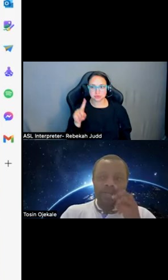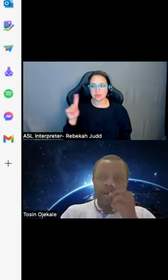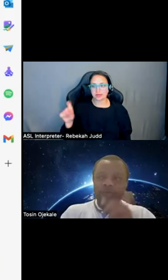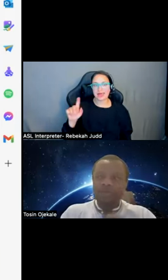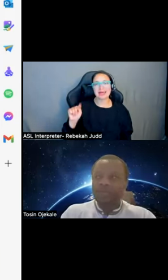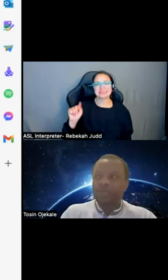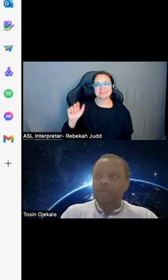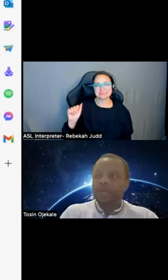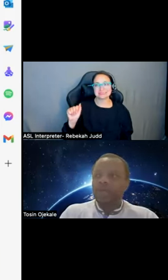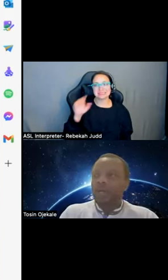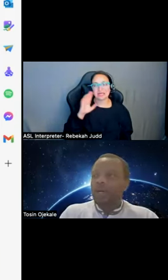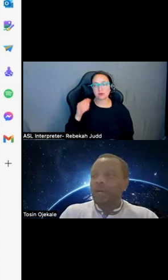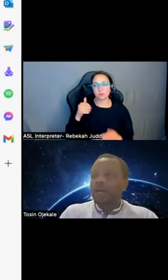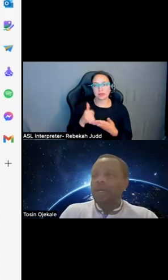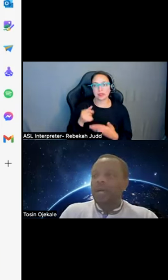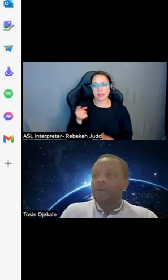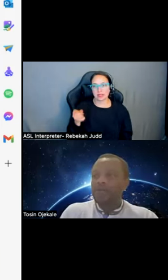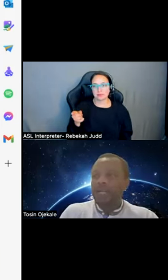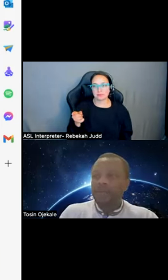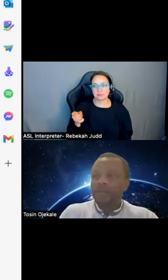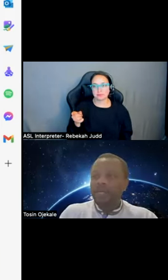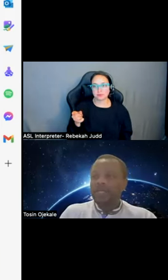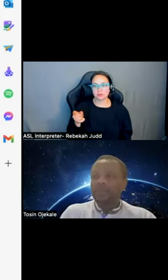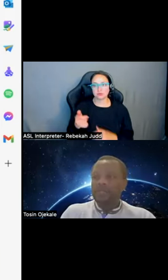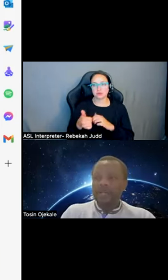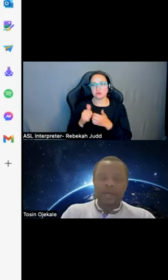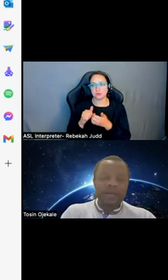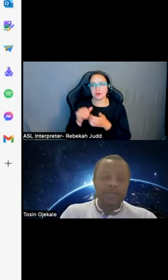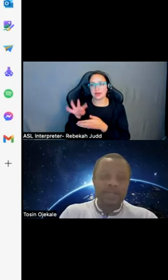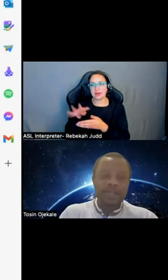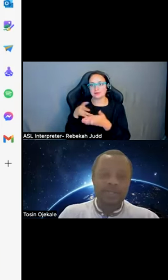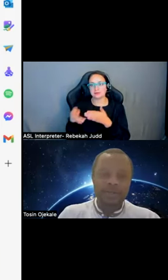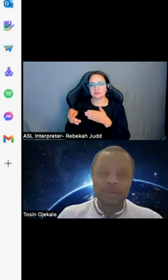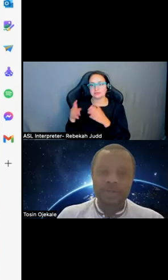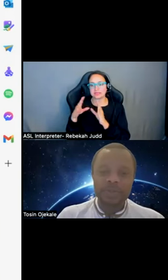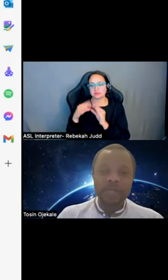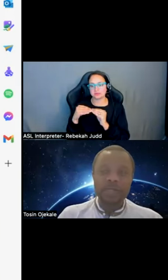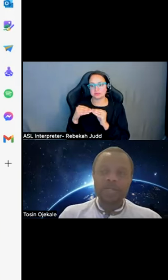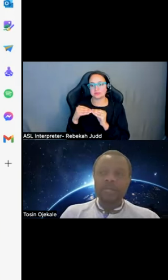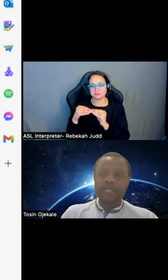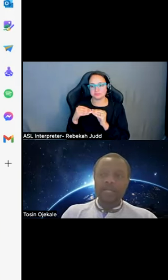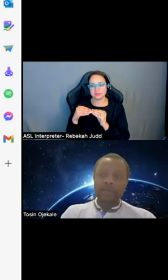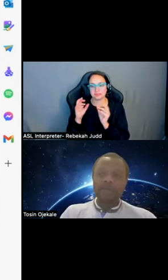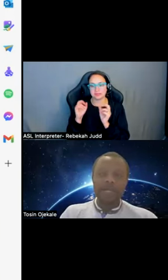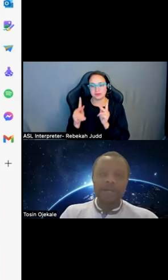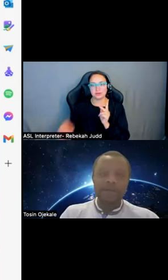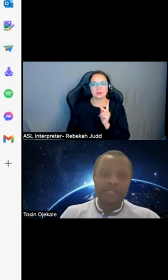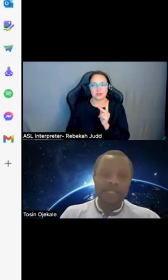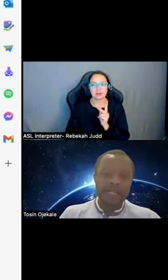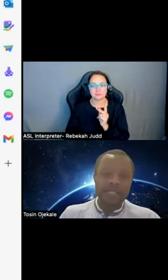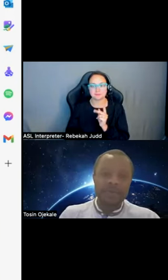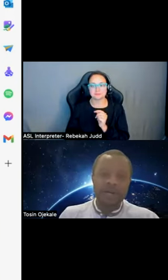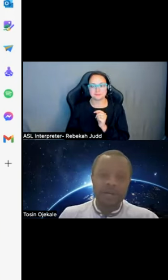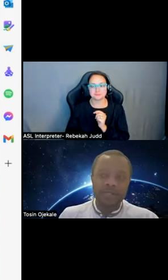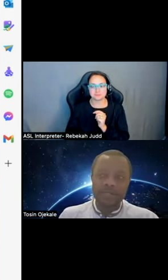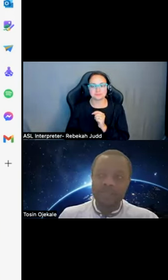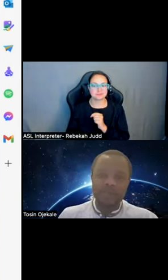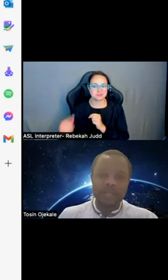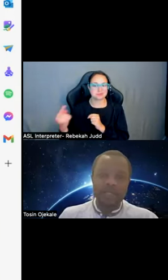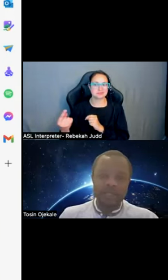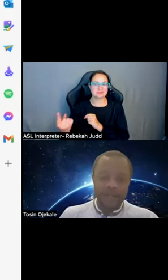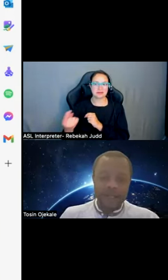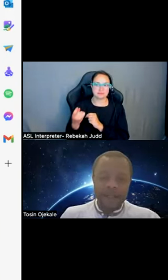you on how to schedule a meeting with a career success coach. Okay, so you can take it up with any of the TAs. They will